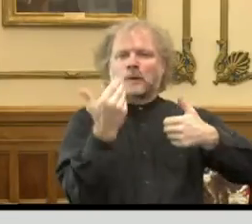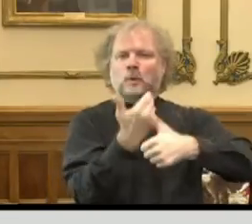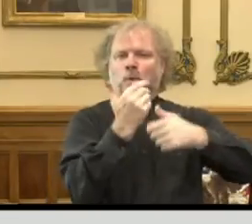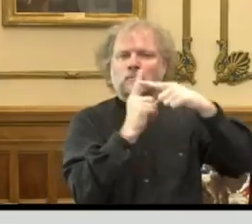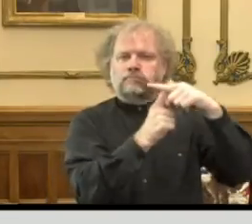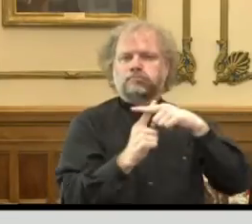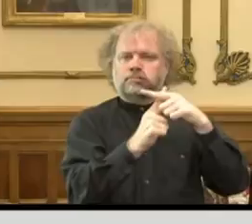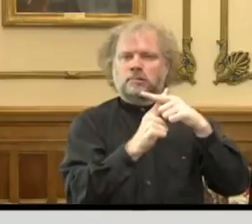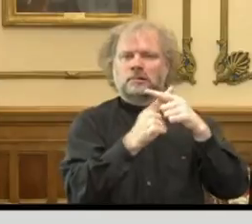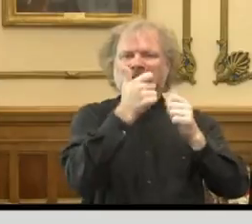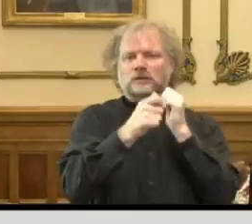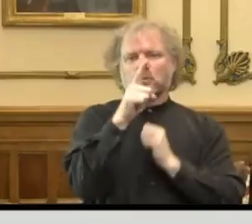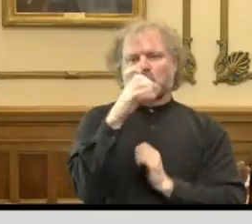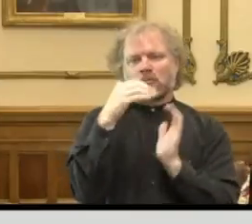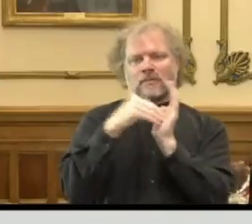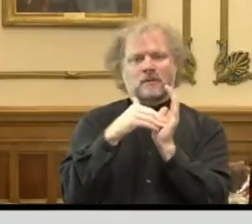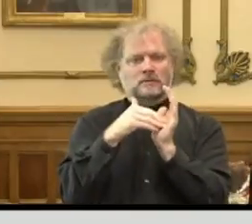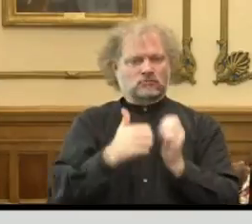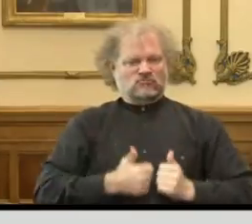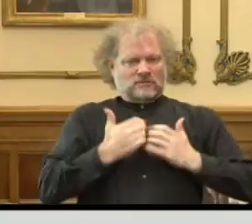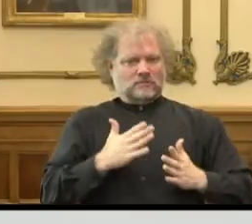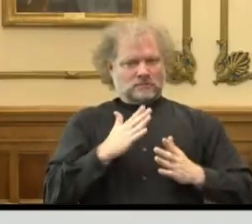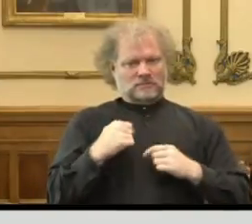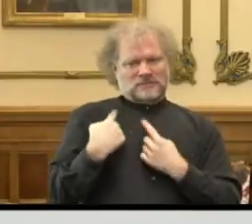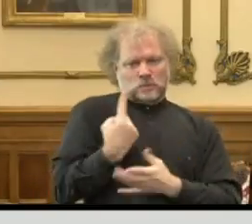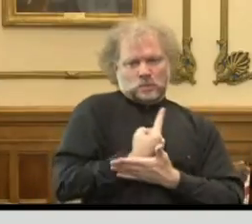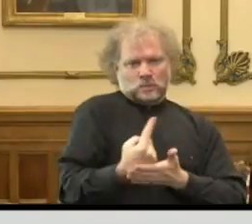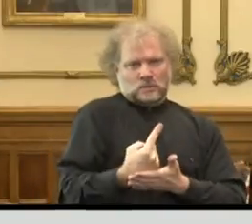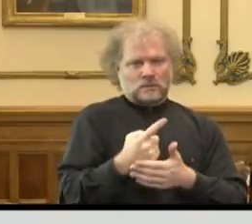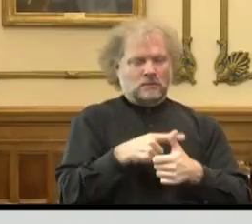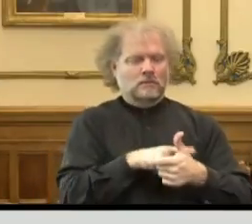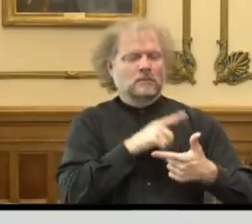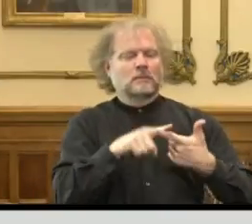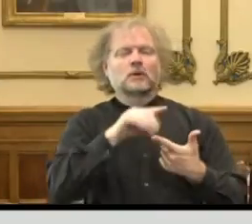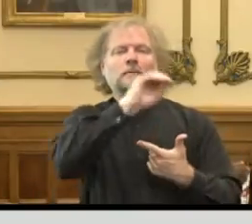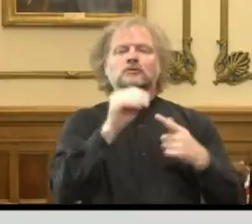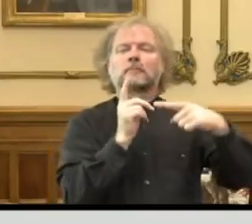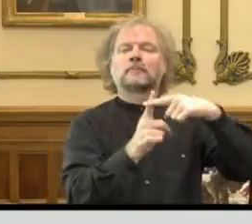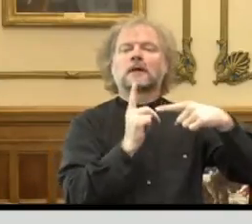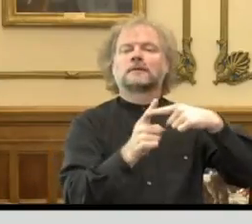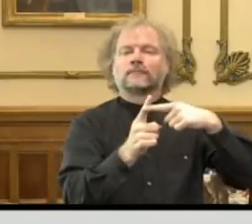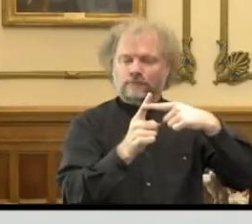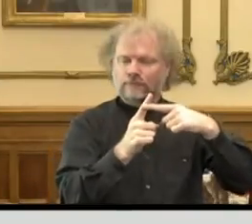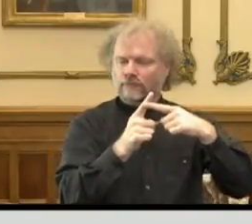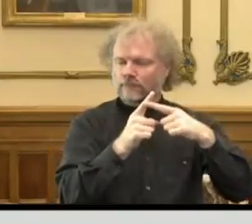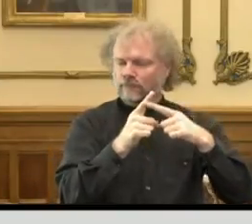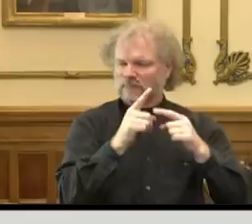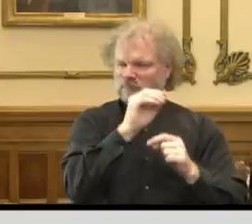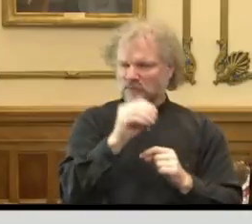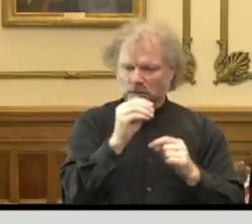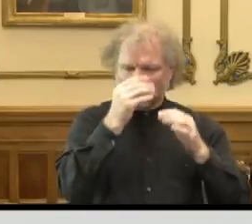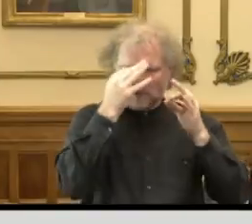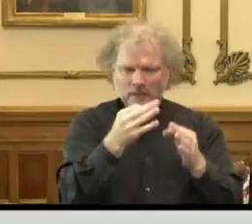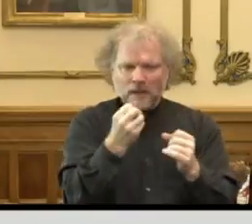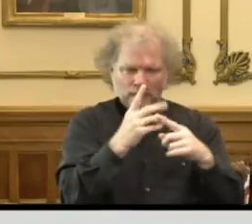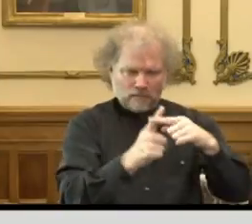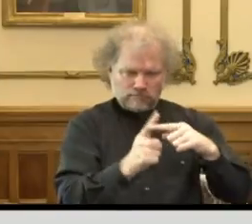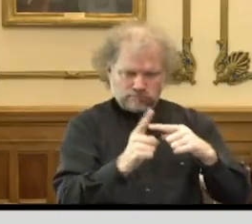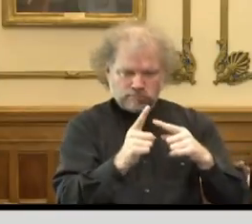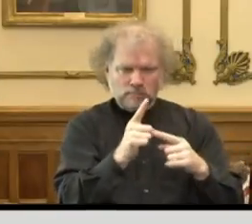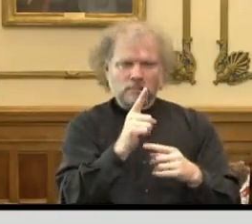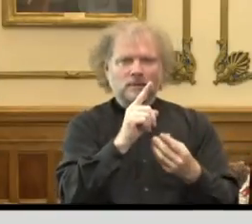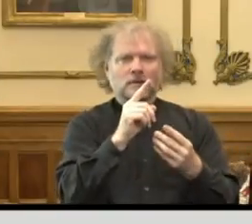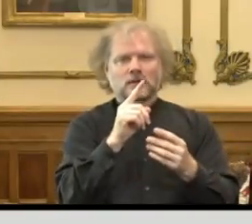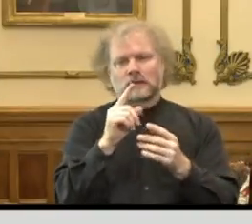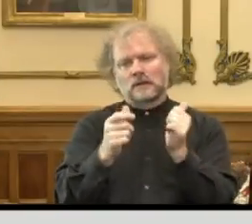per 100,000 residents in the past week, the percent positivity as determined by the number of positive tests divided by the number